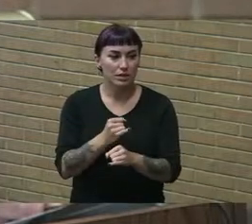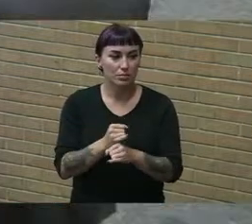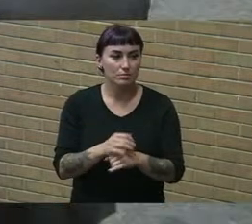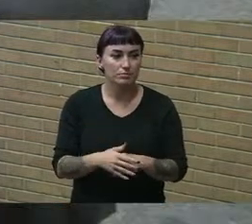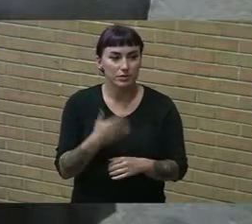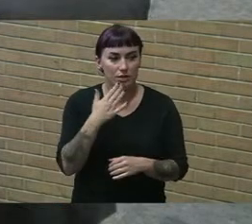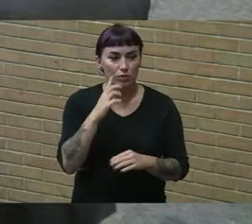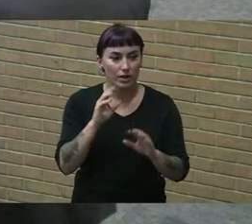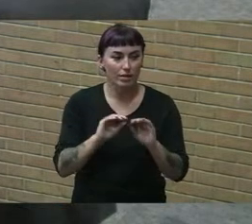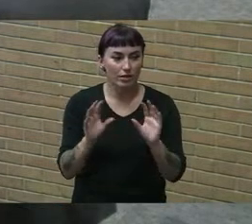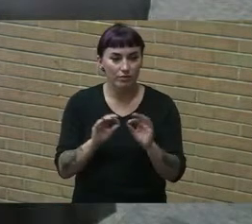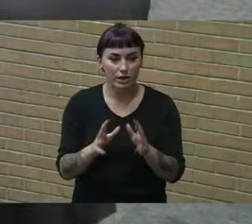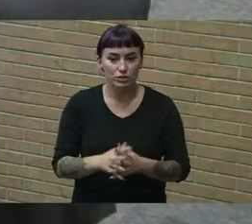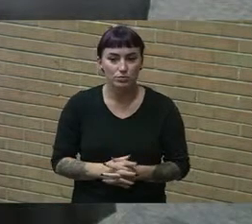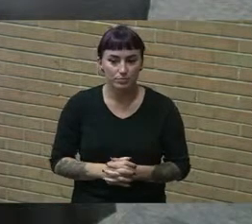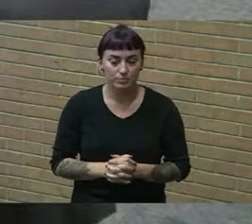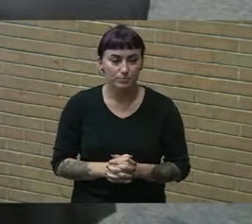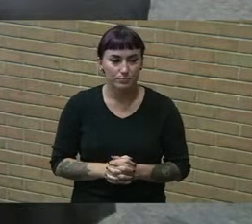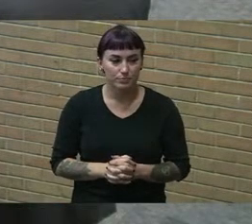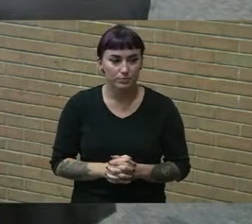you for that clarification.